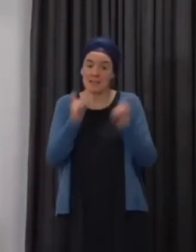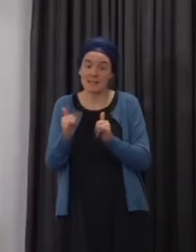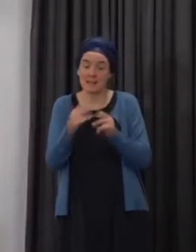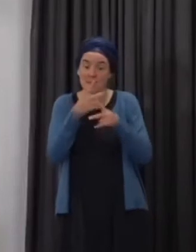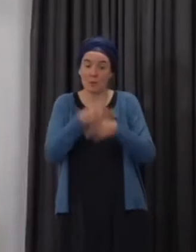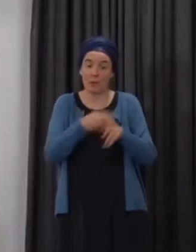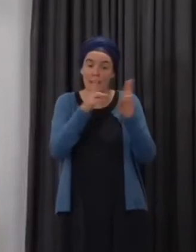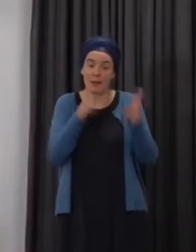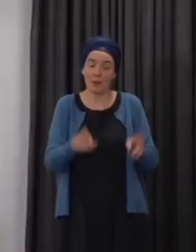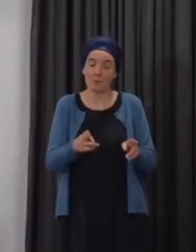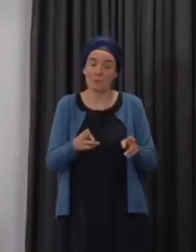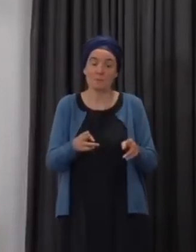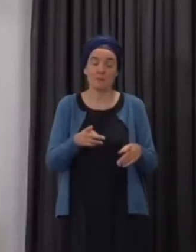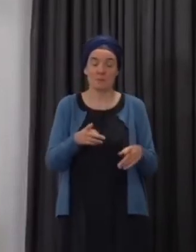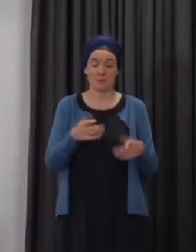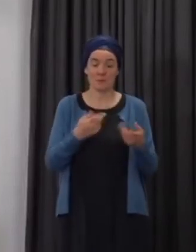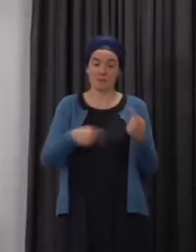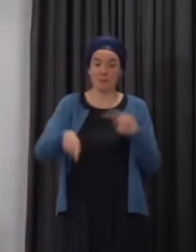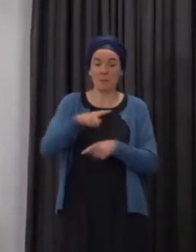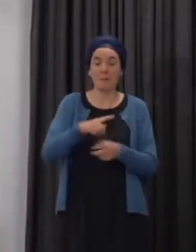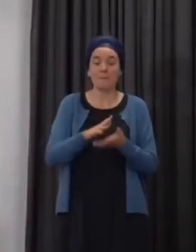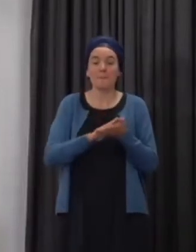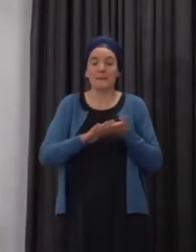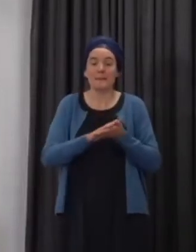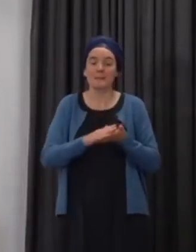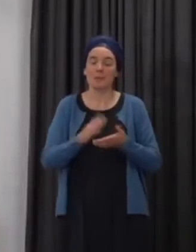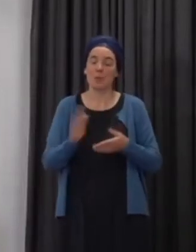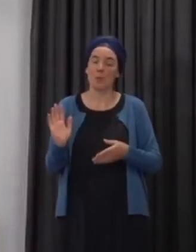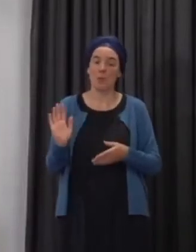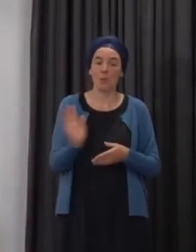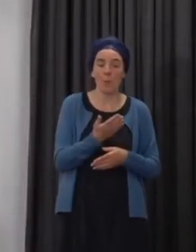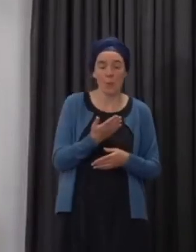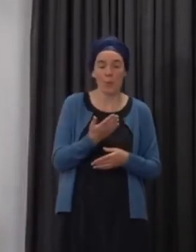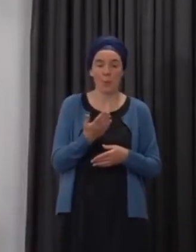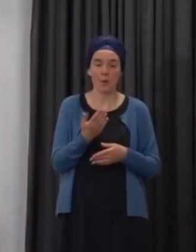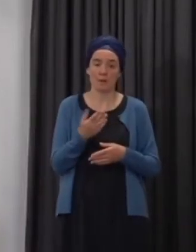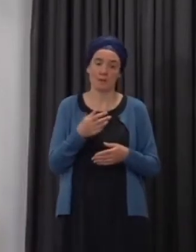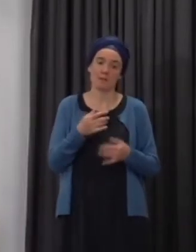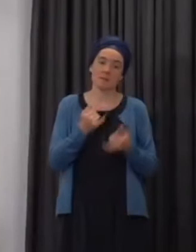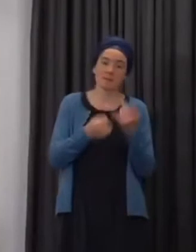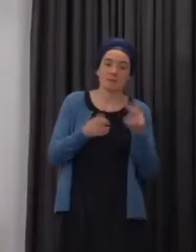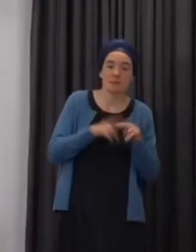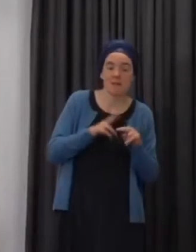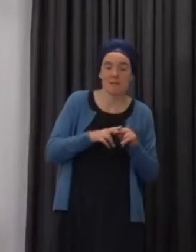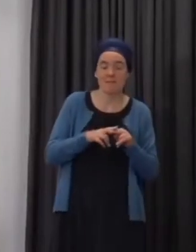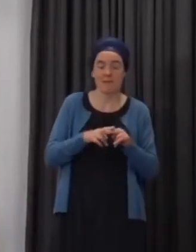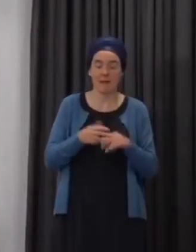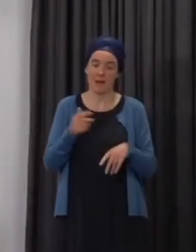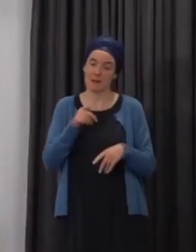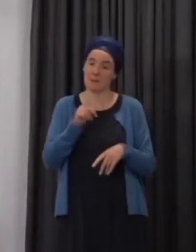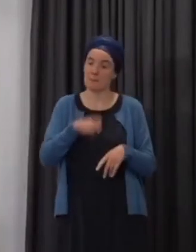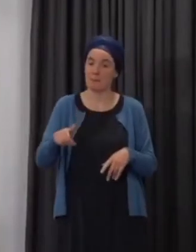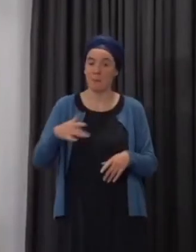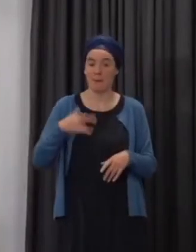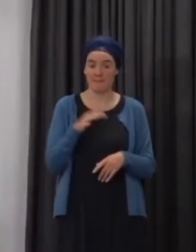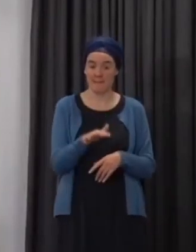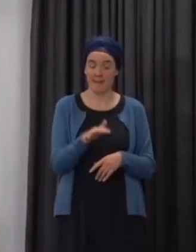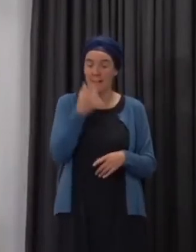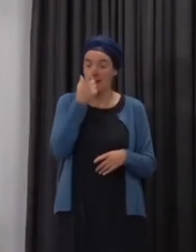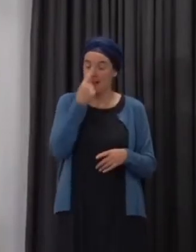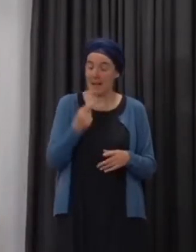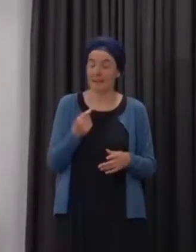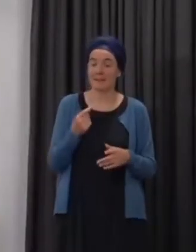staff who have not previously tested positive in homes where there is an ongoing outbreak. Testing will be offered to